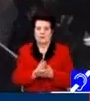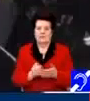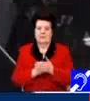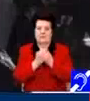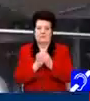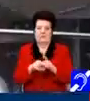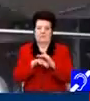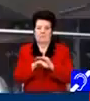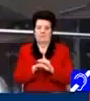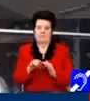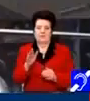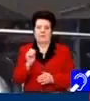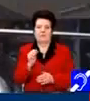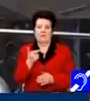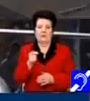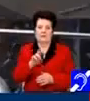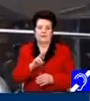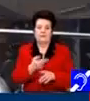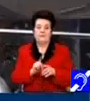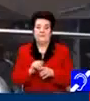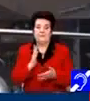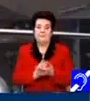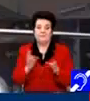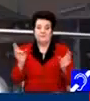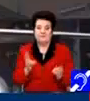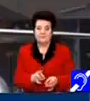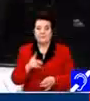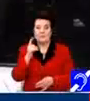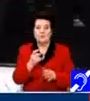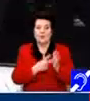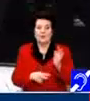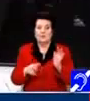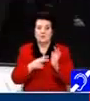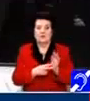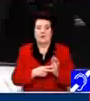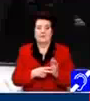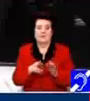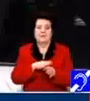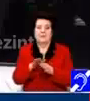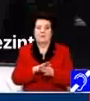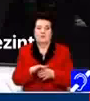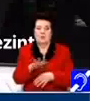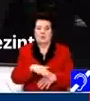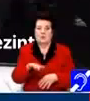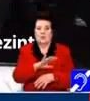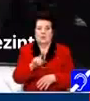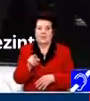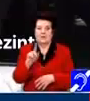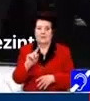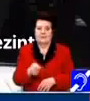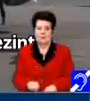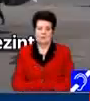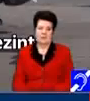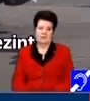din Afganistan. Pentru a atinge acest prag, americanul a avut nevoie de 177 de misiuni în zone de război. Reaching the 1000-hour